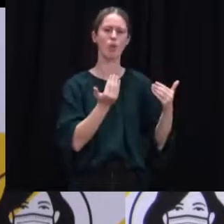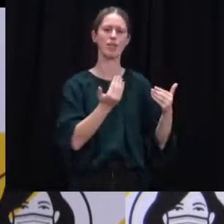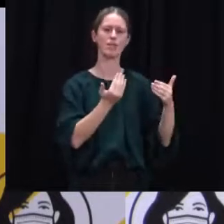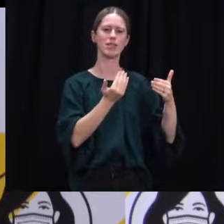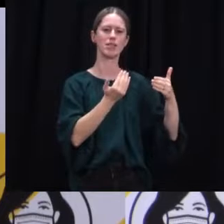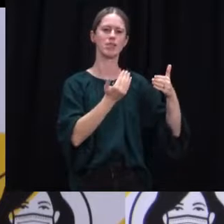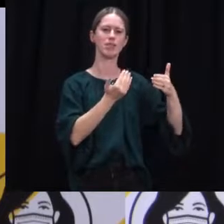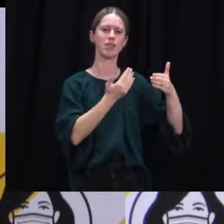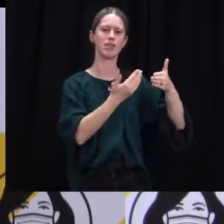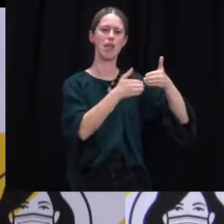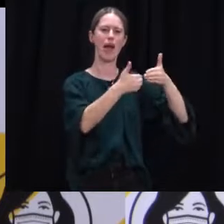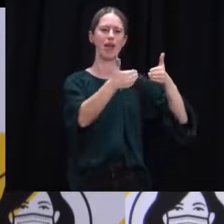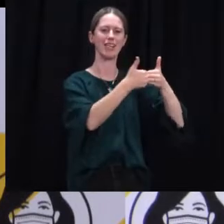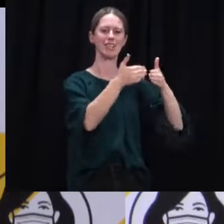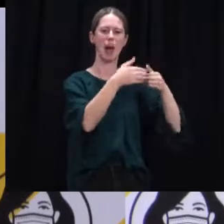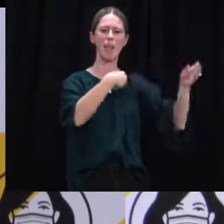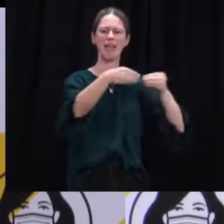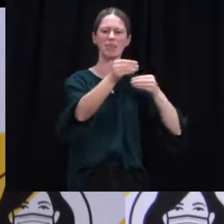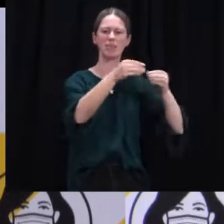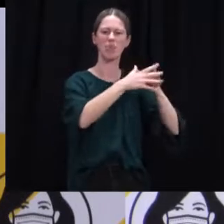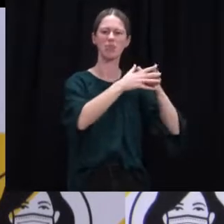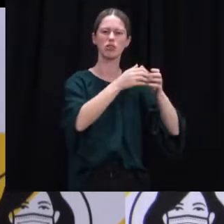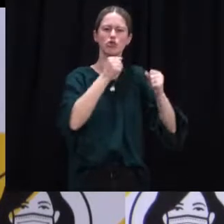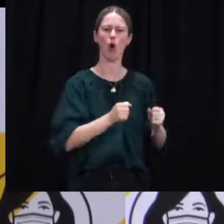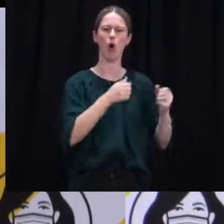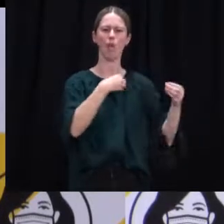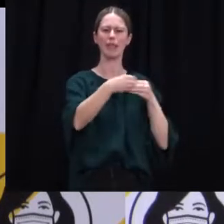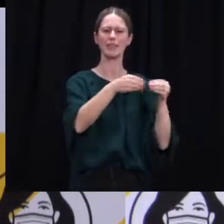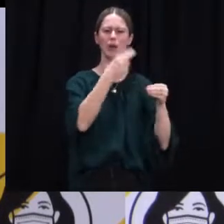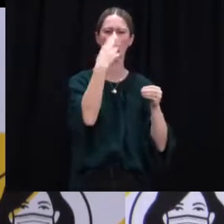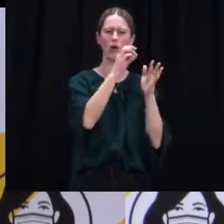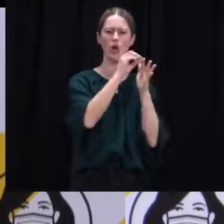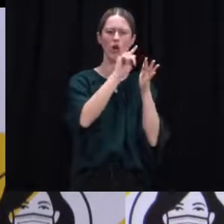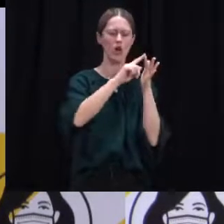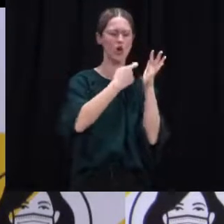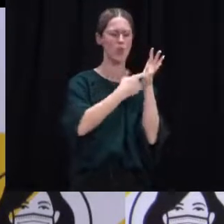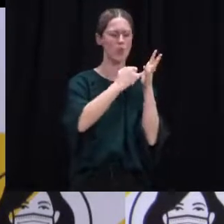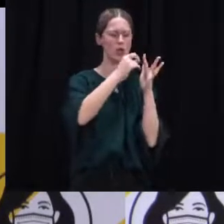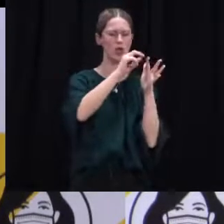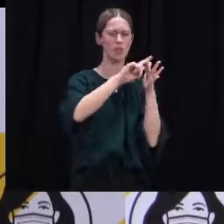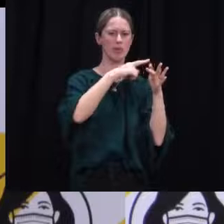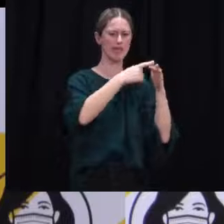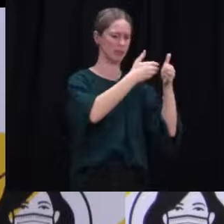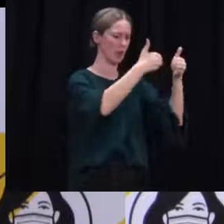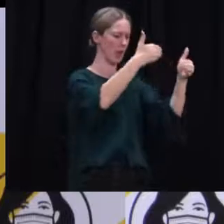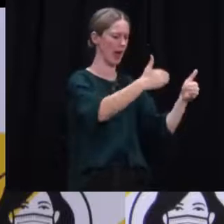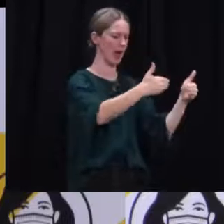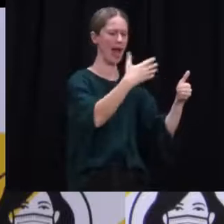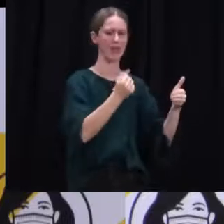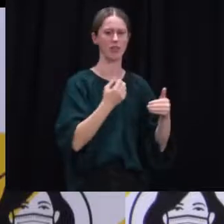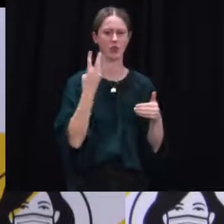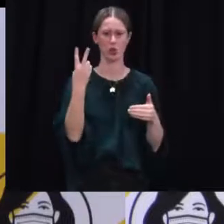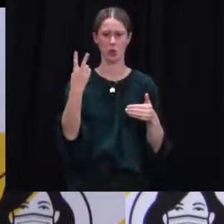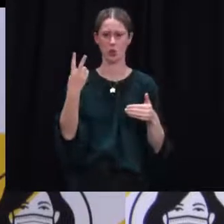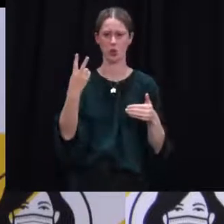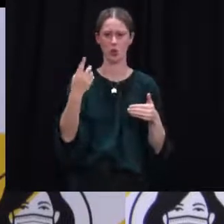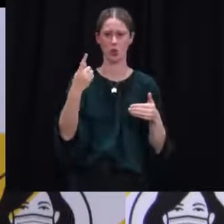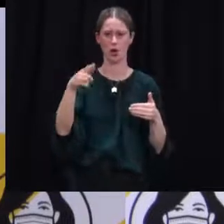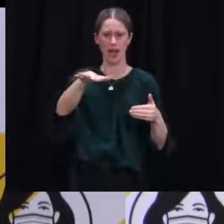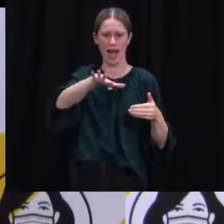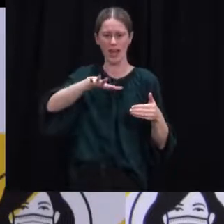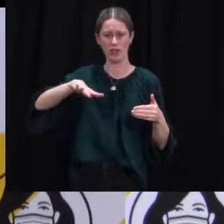audits that have been done of the Crown Plaza have not raised any issues around the perspex barrier. So there are two thoroughfares or